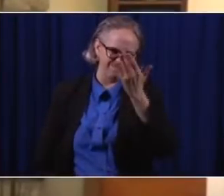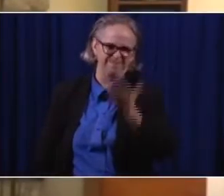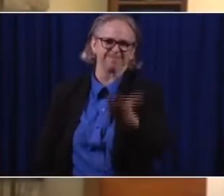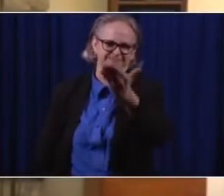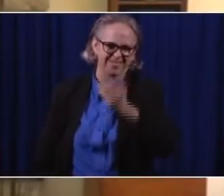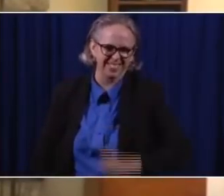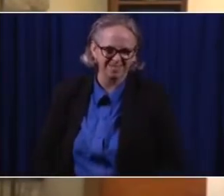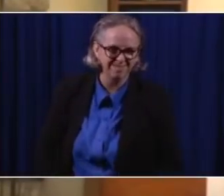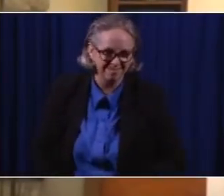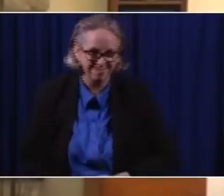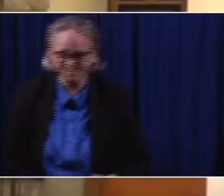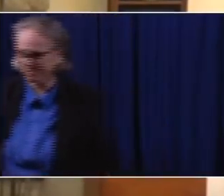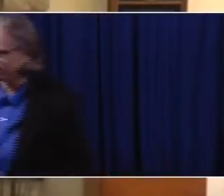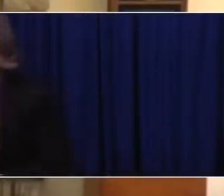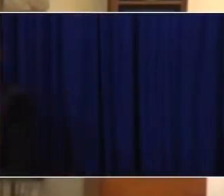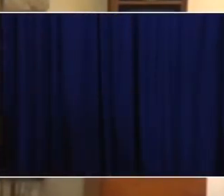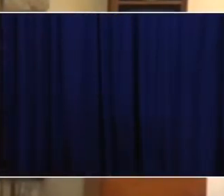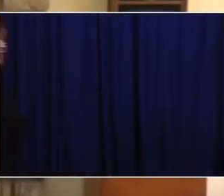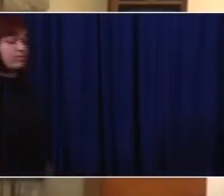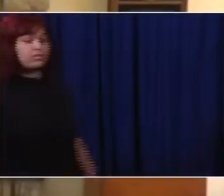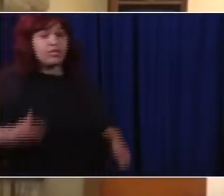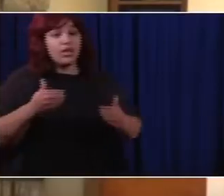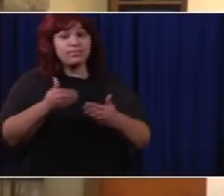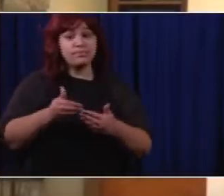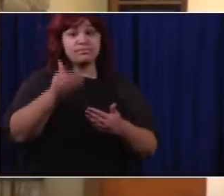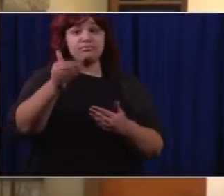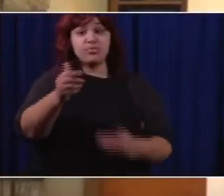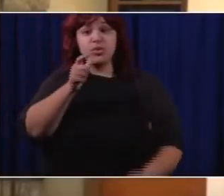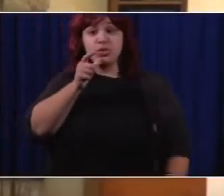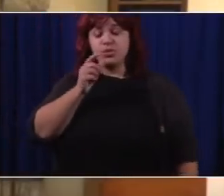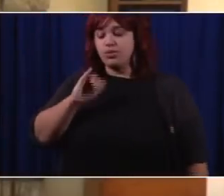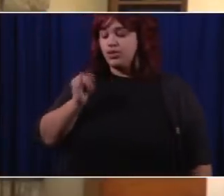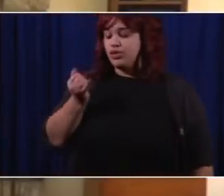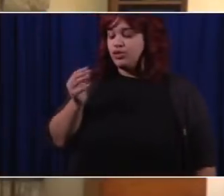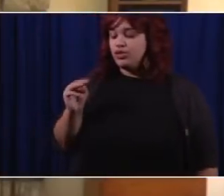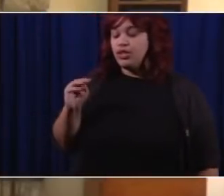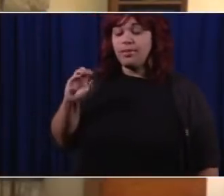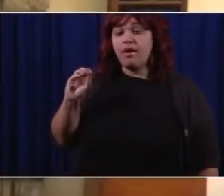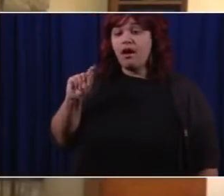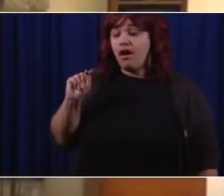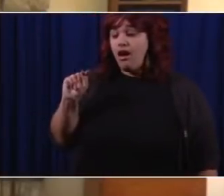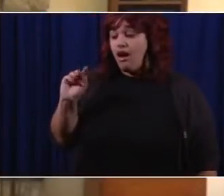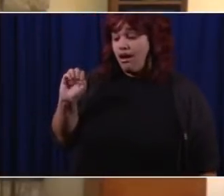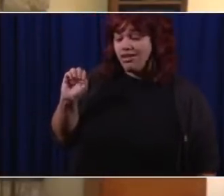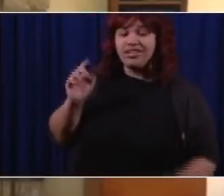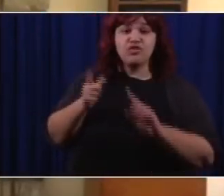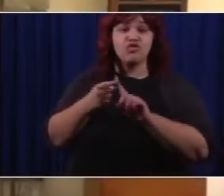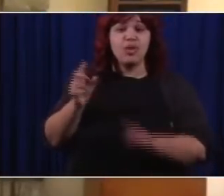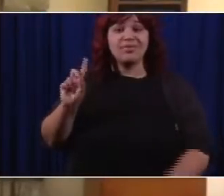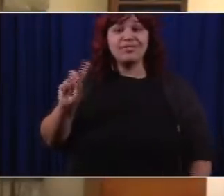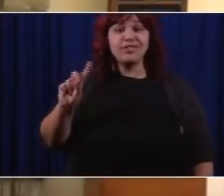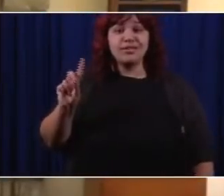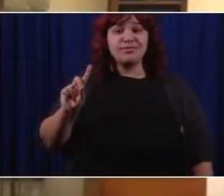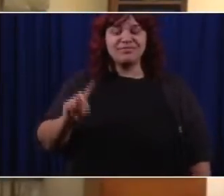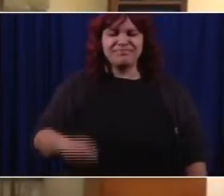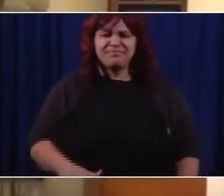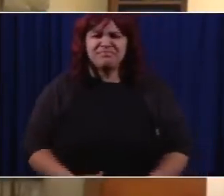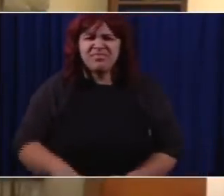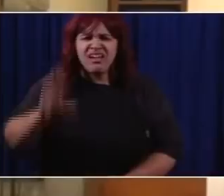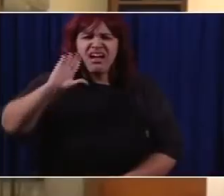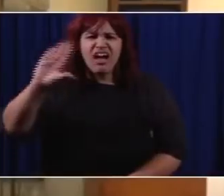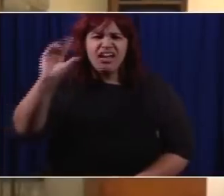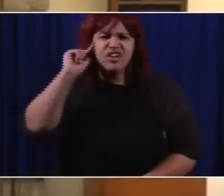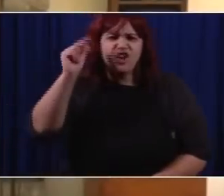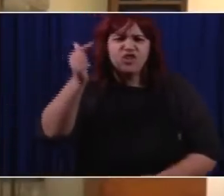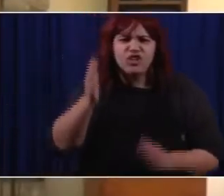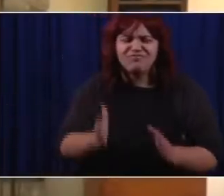Next question is from Jim Oddie at WHIO in Dayton. Hey, Jim. Hey, Governor, let's talk about the